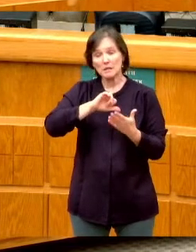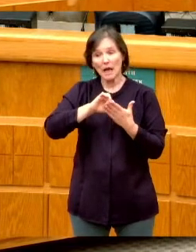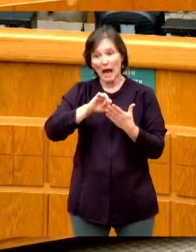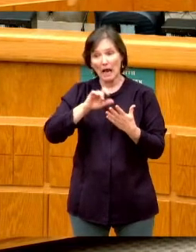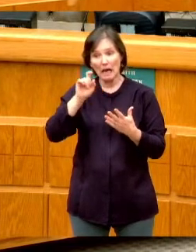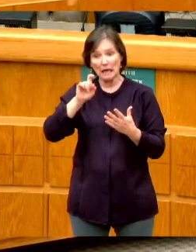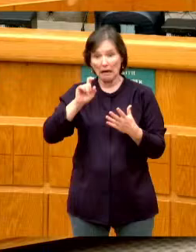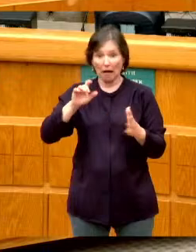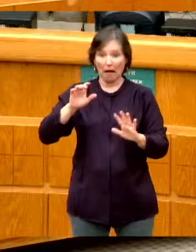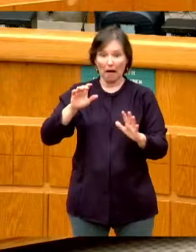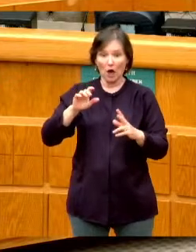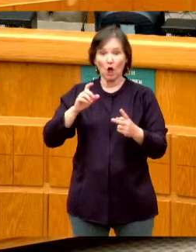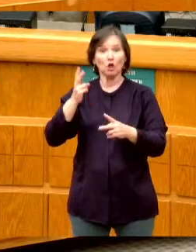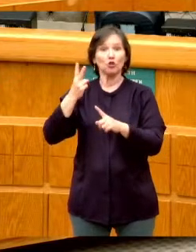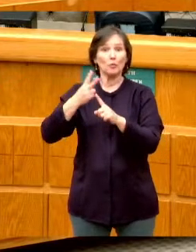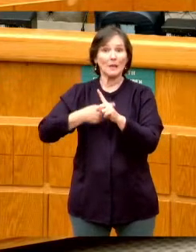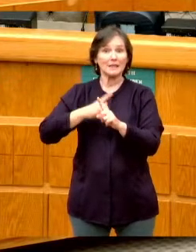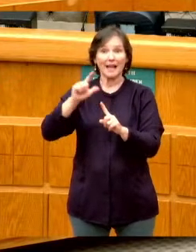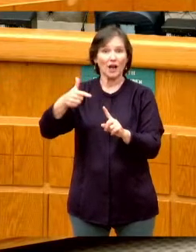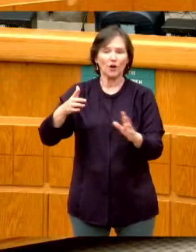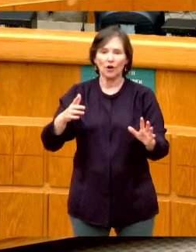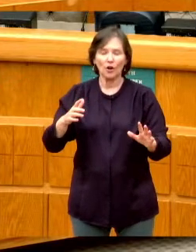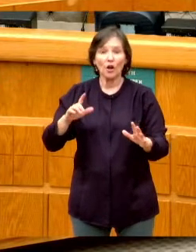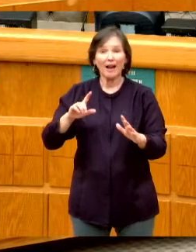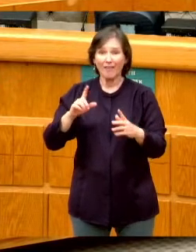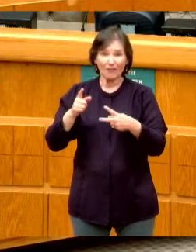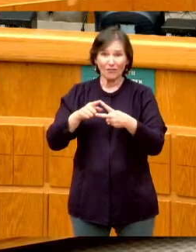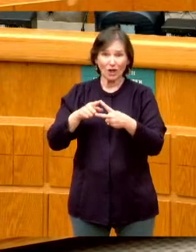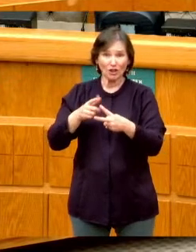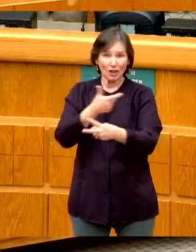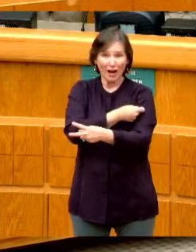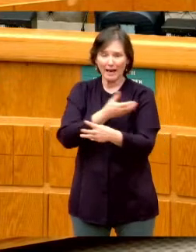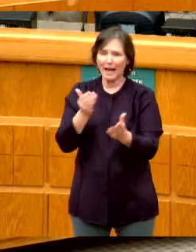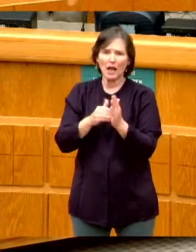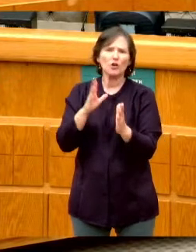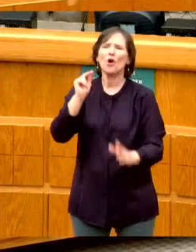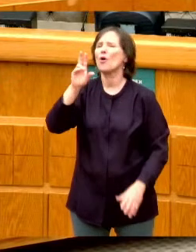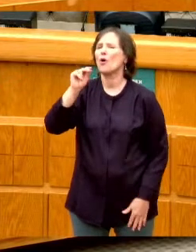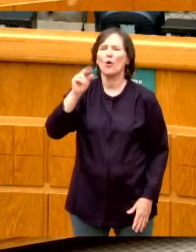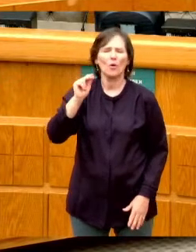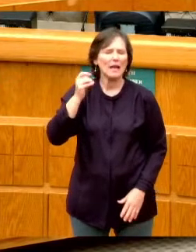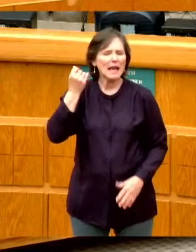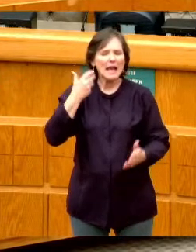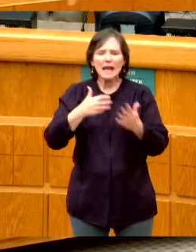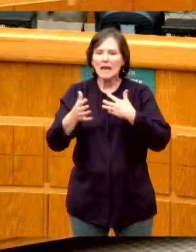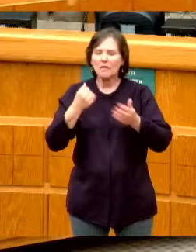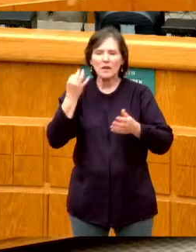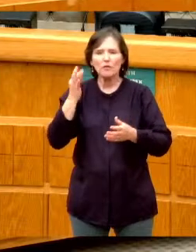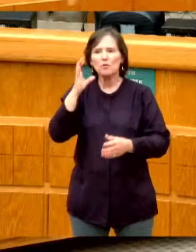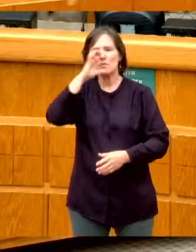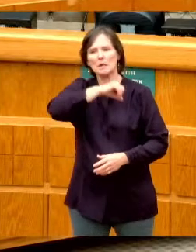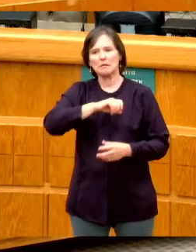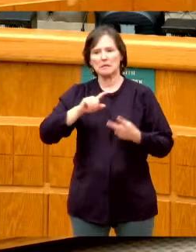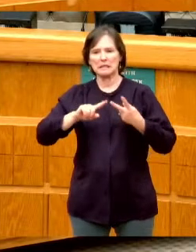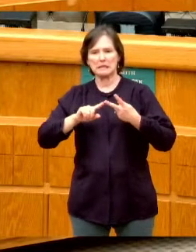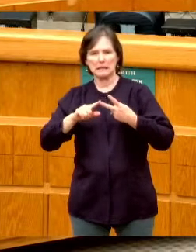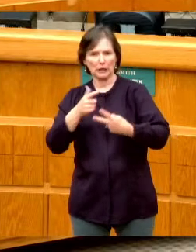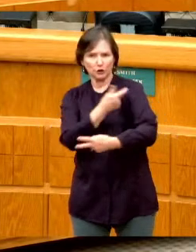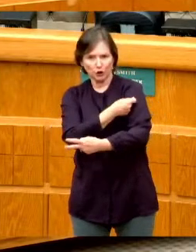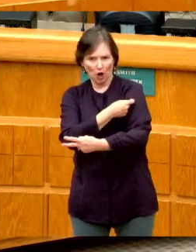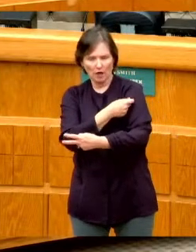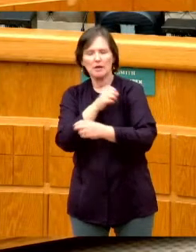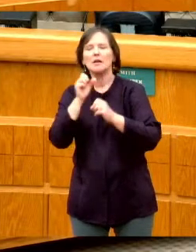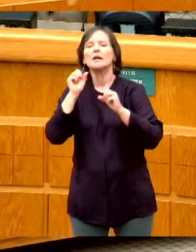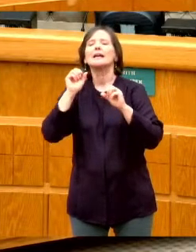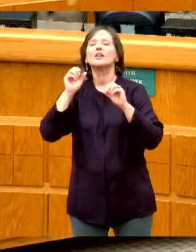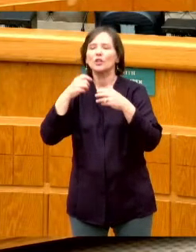to start the series over. So if it's 7 weeks, you can still get your second dose and you're done.